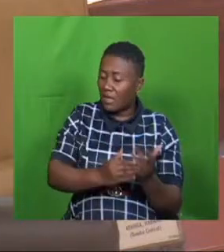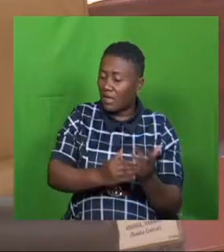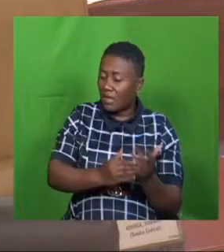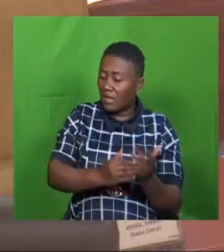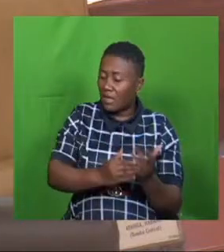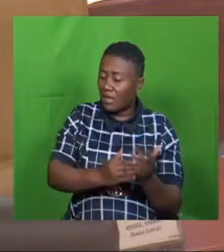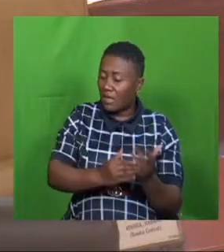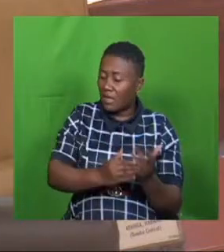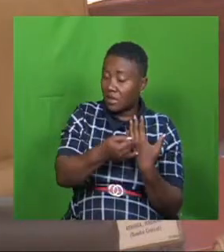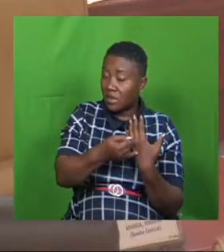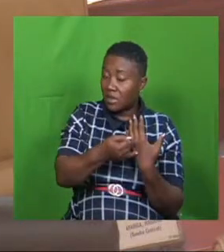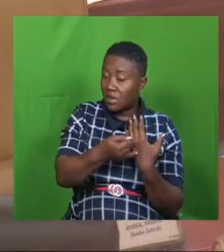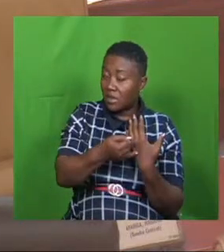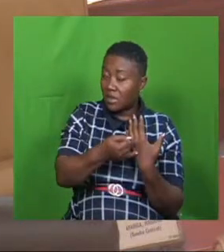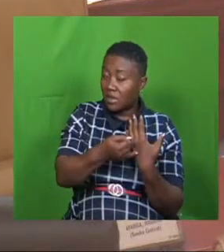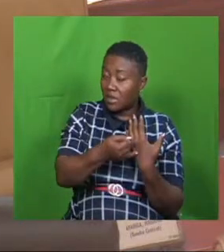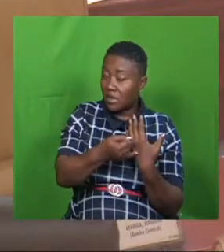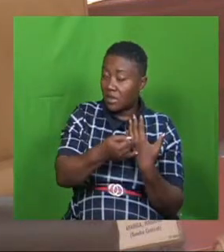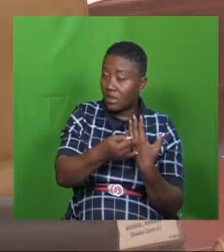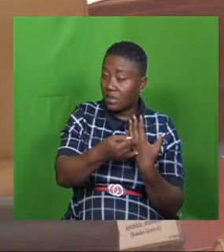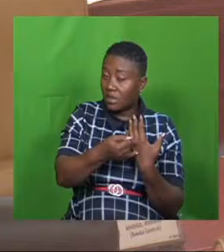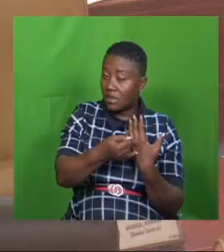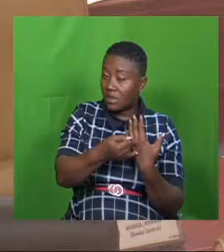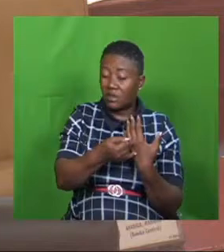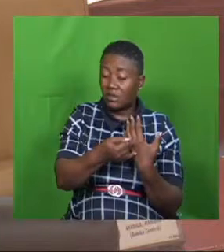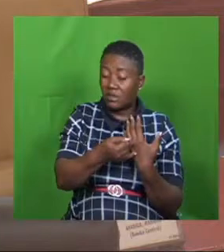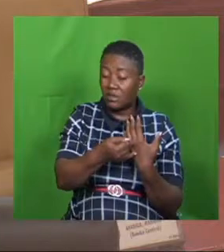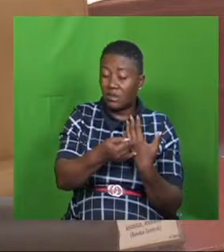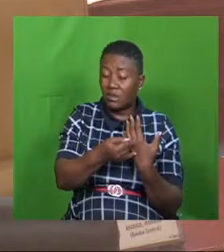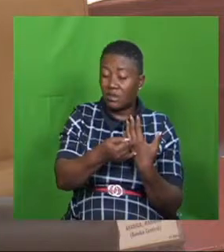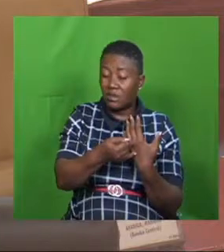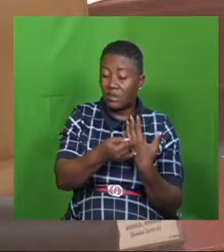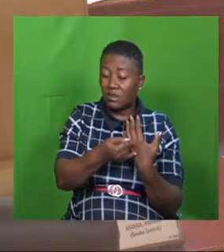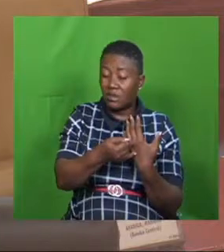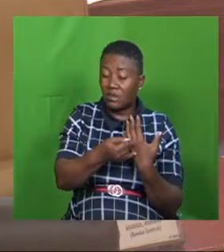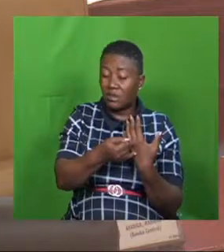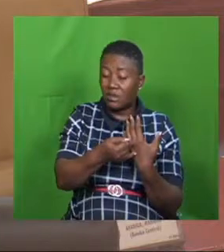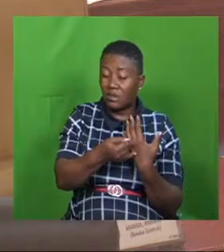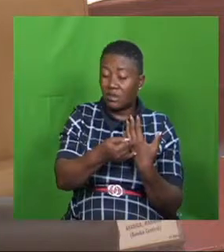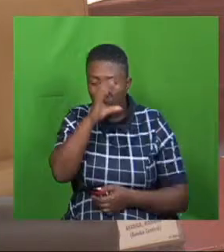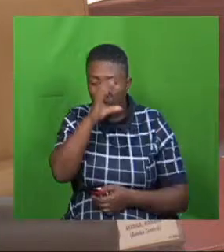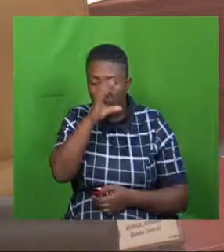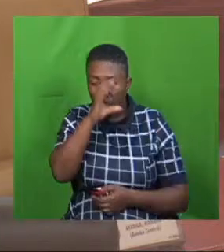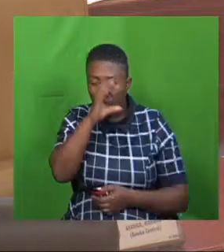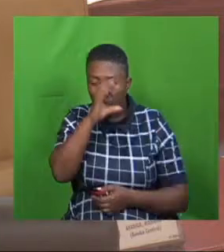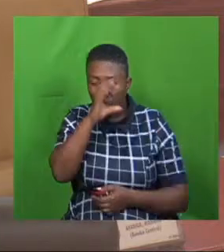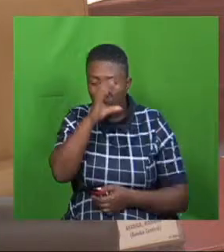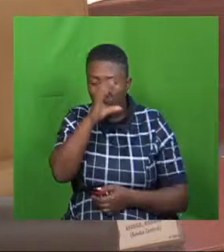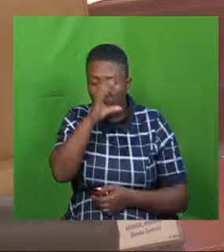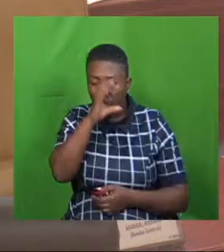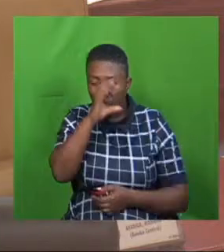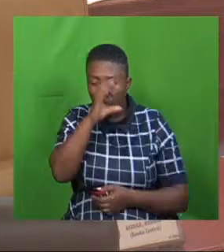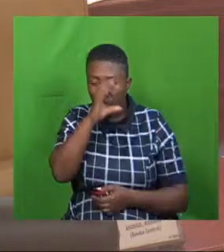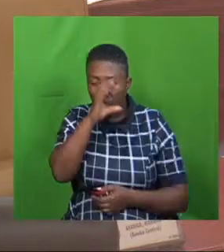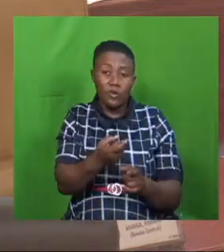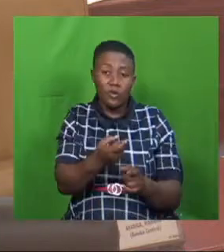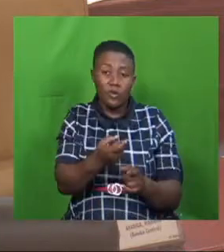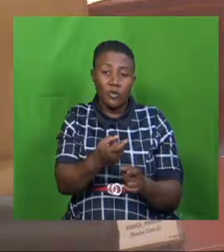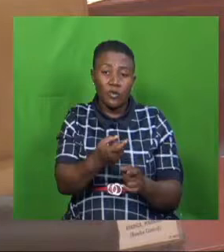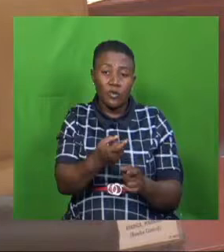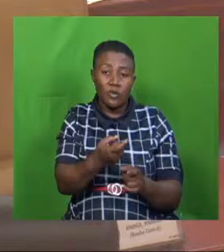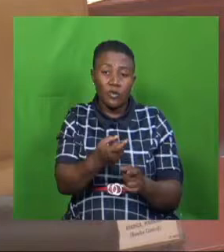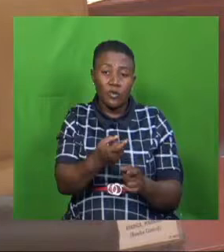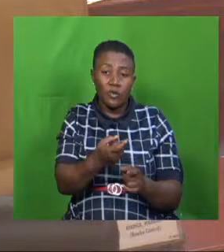Infrastructure and Investment Fund is seeking to get money from is the Accra Tamamoto